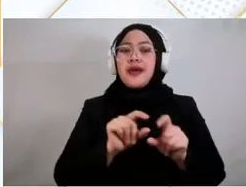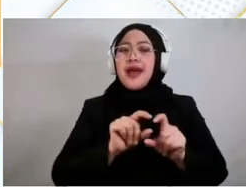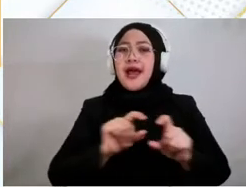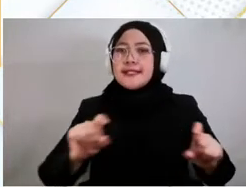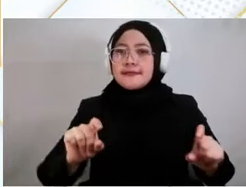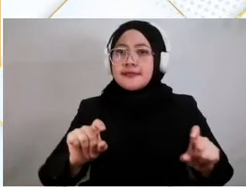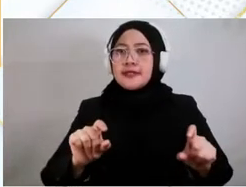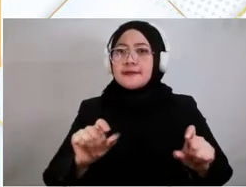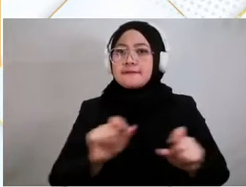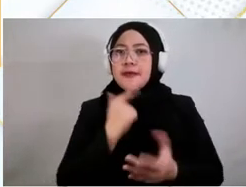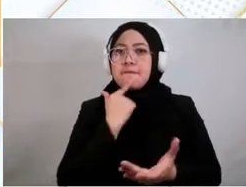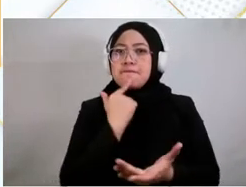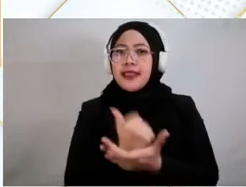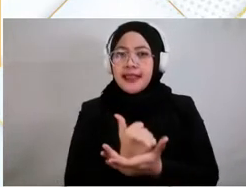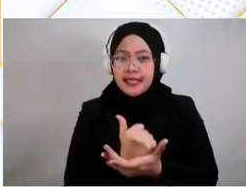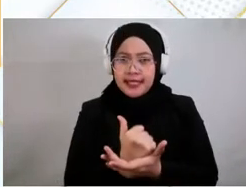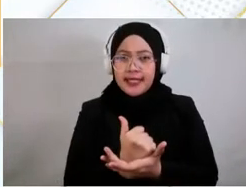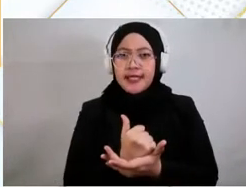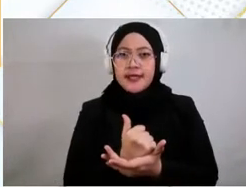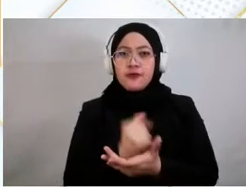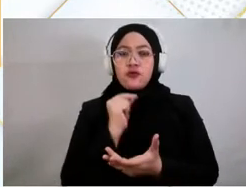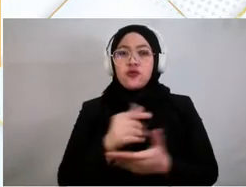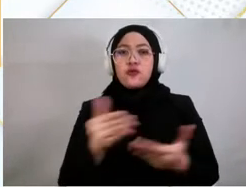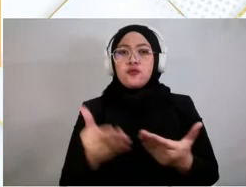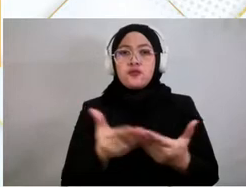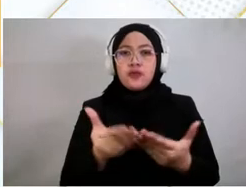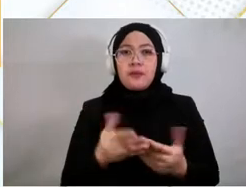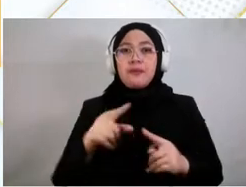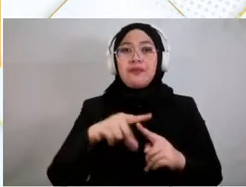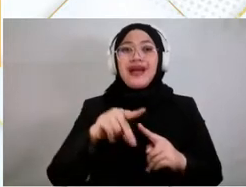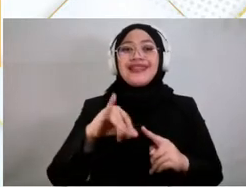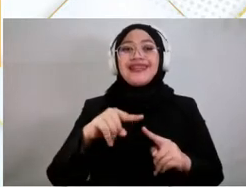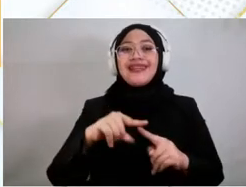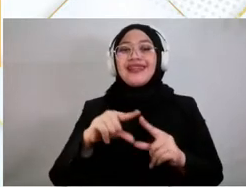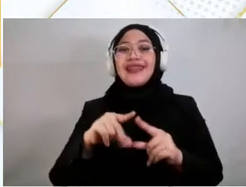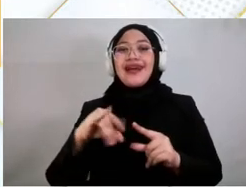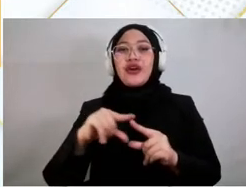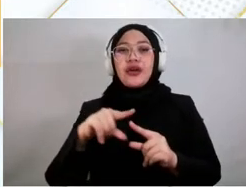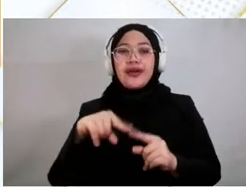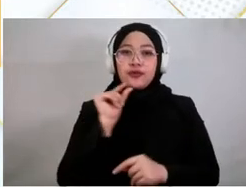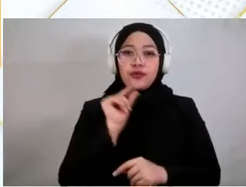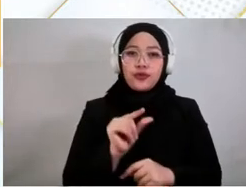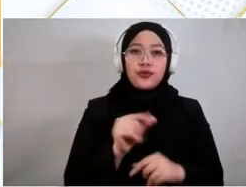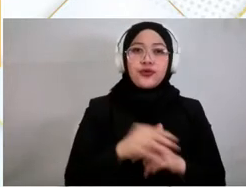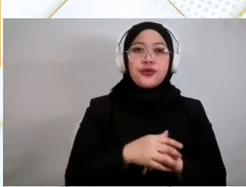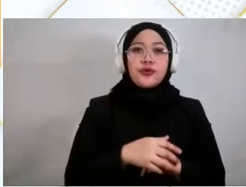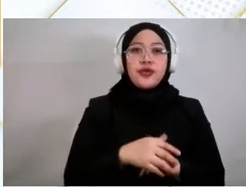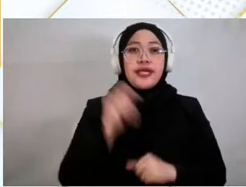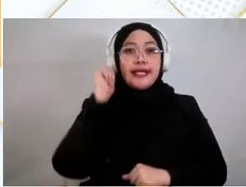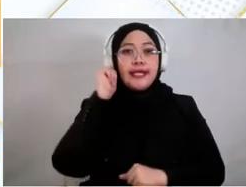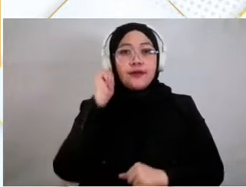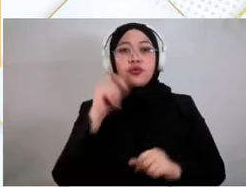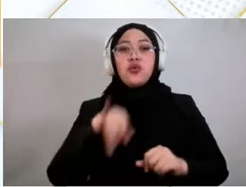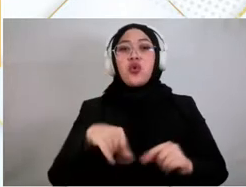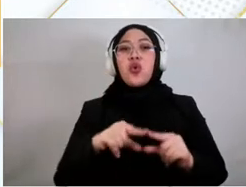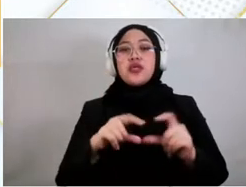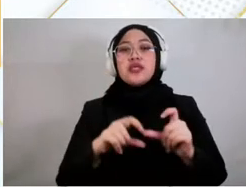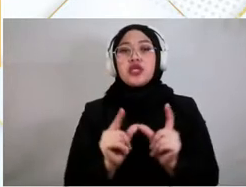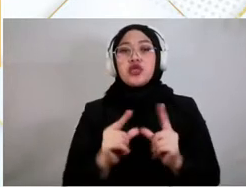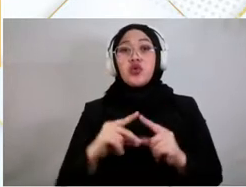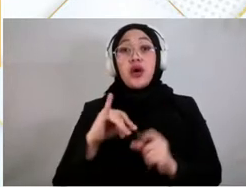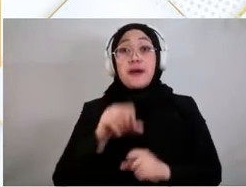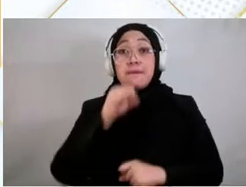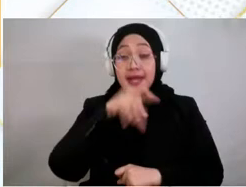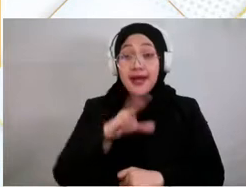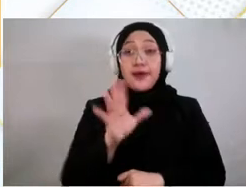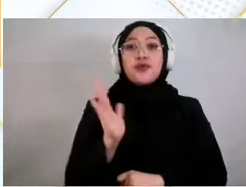what His Excellency Pak Tritariat, Ambassador, and also Ibu Jaleswari have mentioned